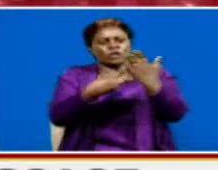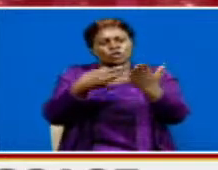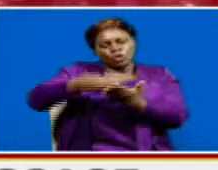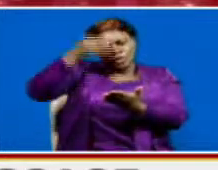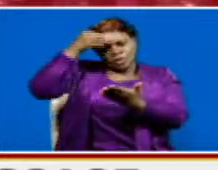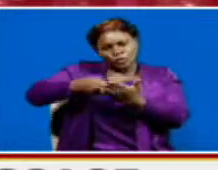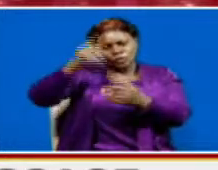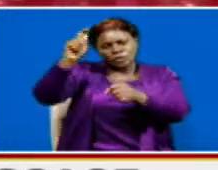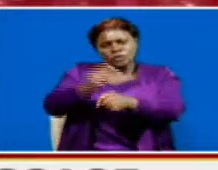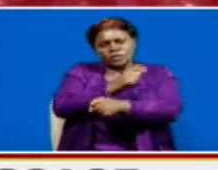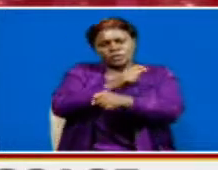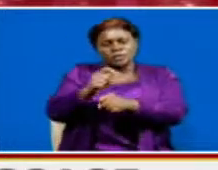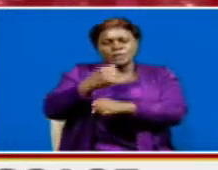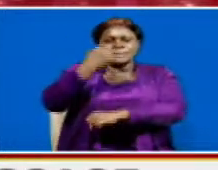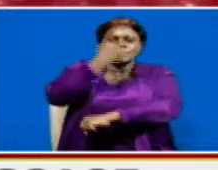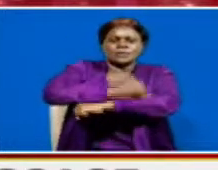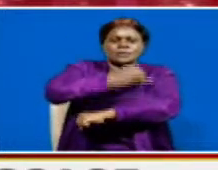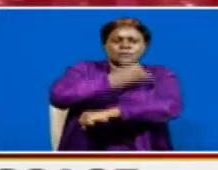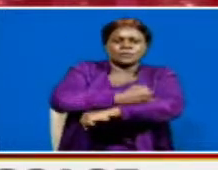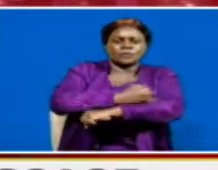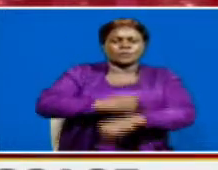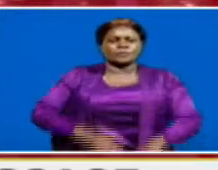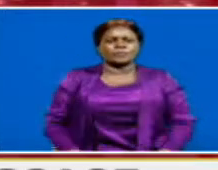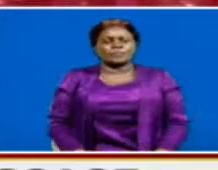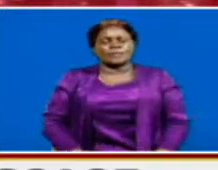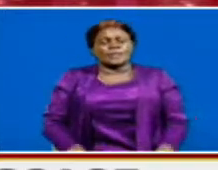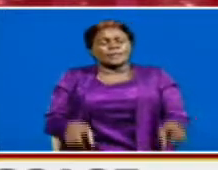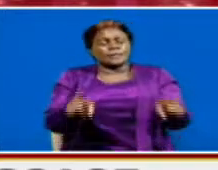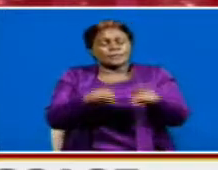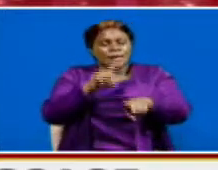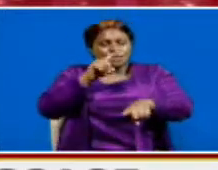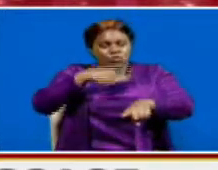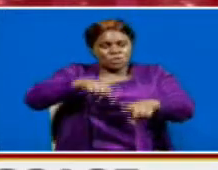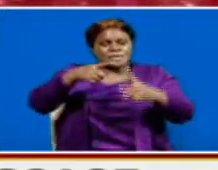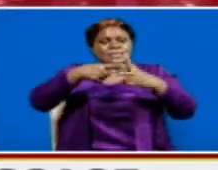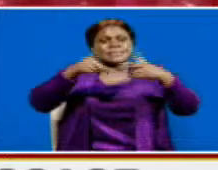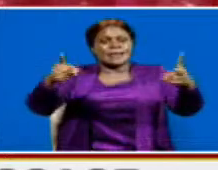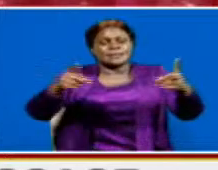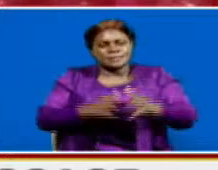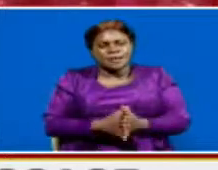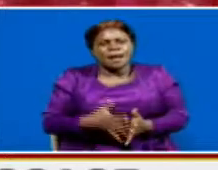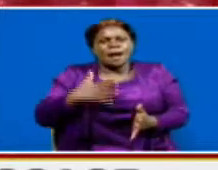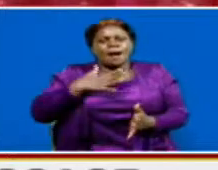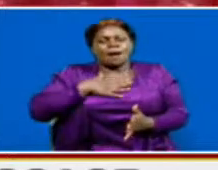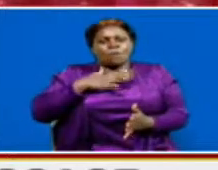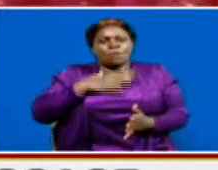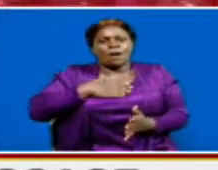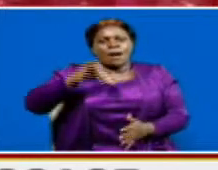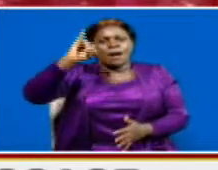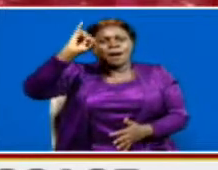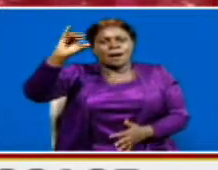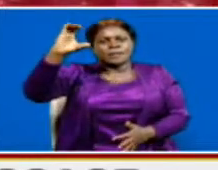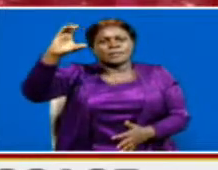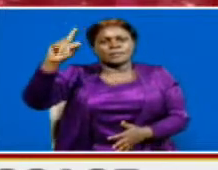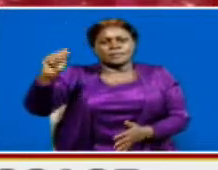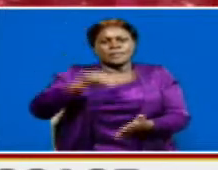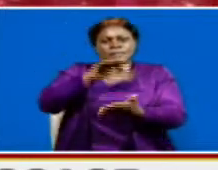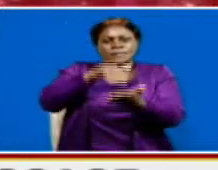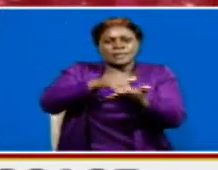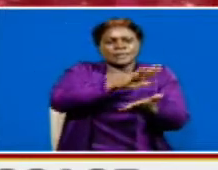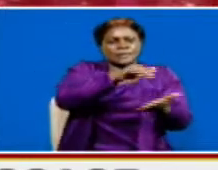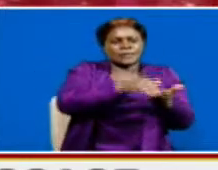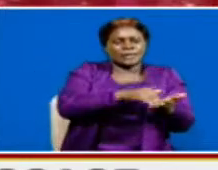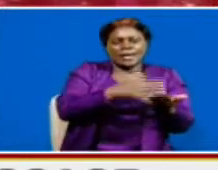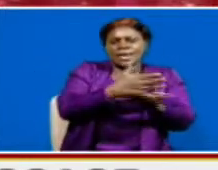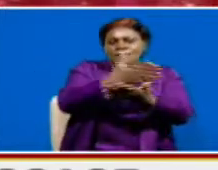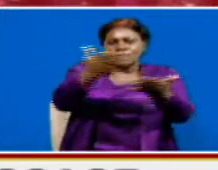education and training institutions. Even as we roll out our ICT hubs in every